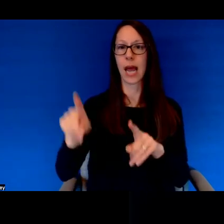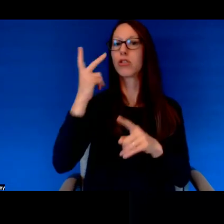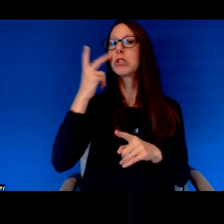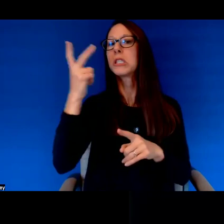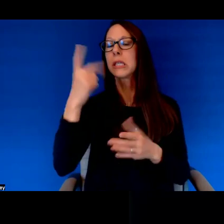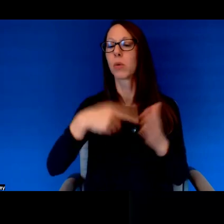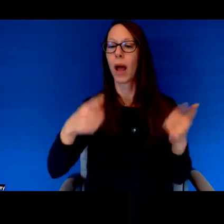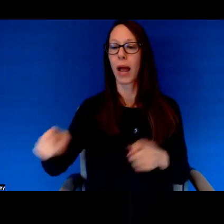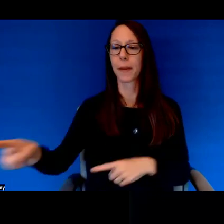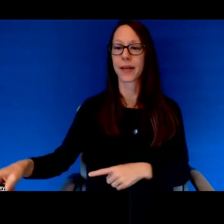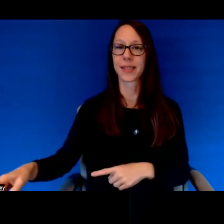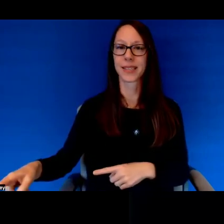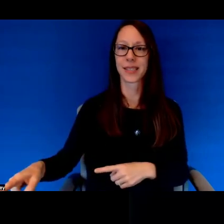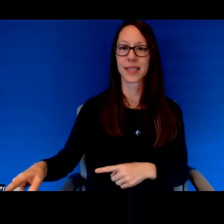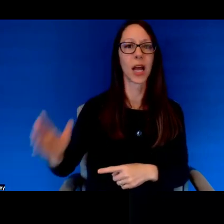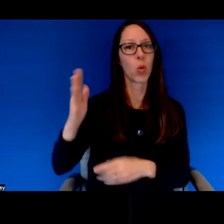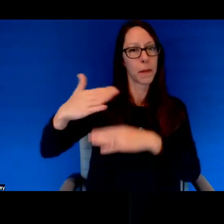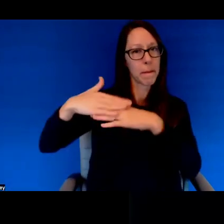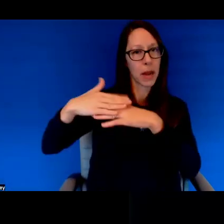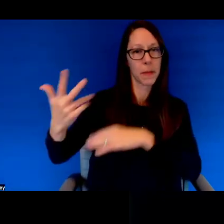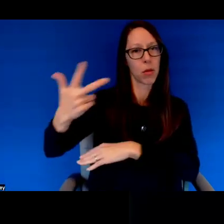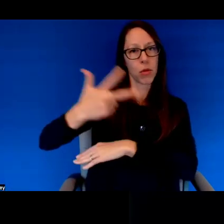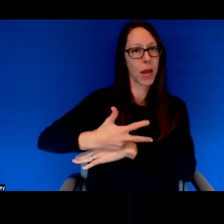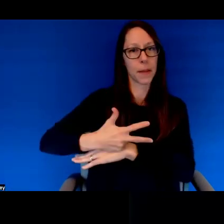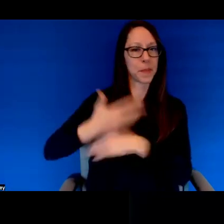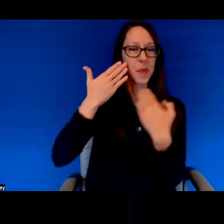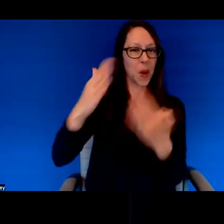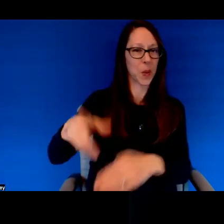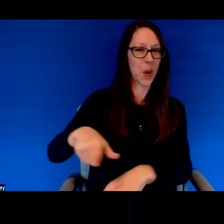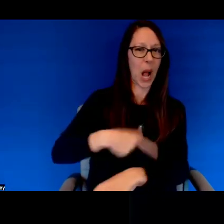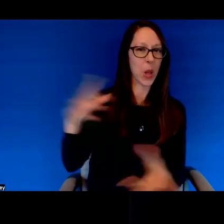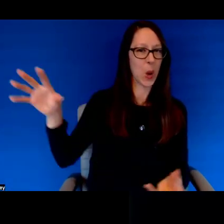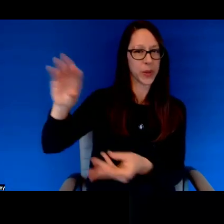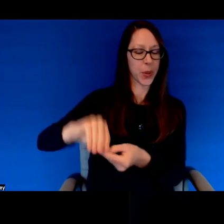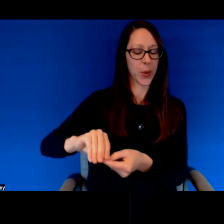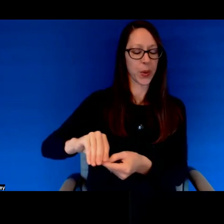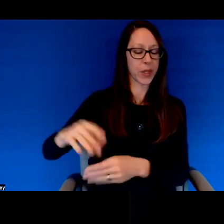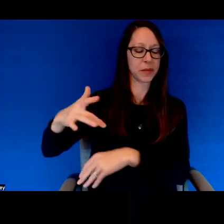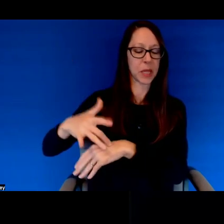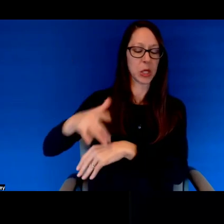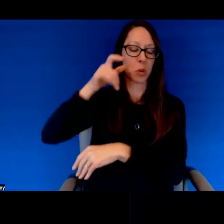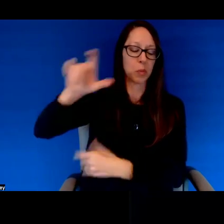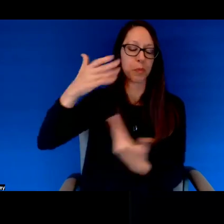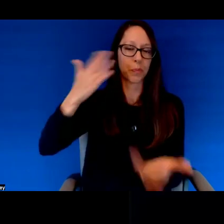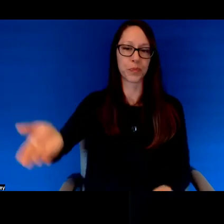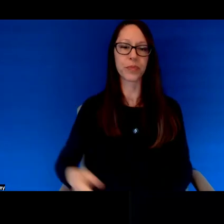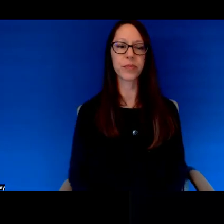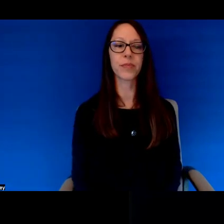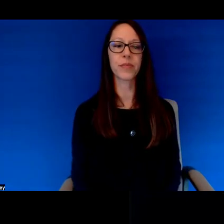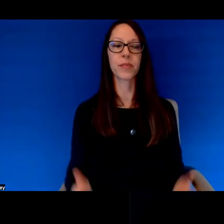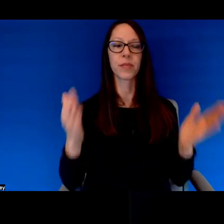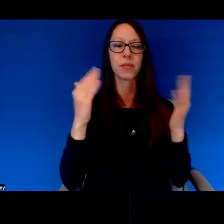happens. So I know it's going to be at least 3 days, but I'm not privy to the information of how long it will total be. So we've got a question from